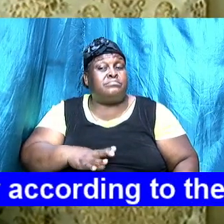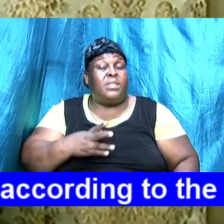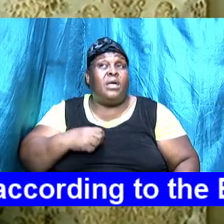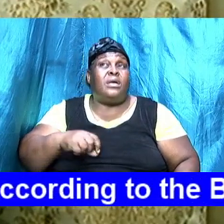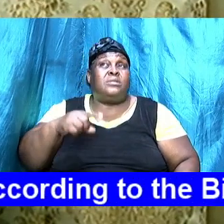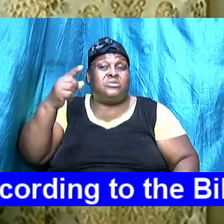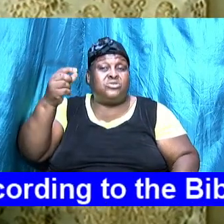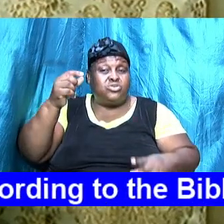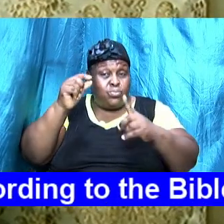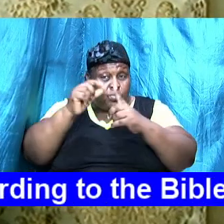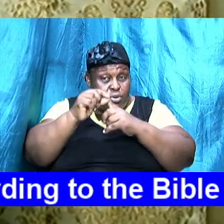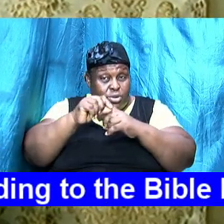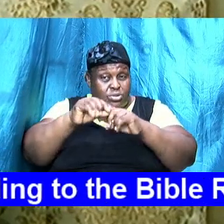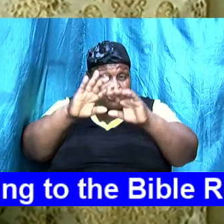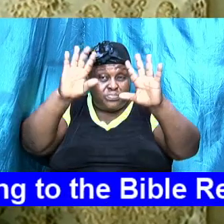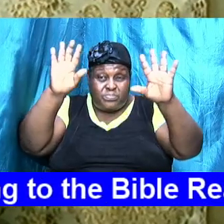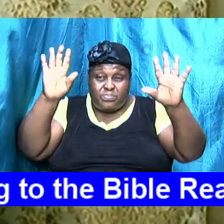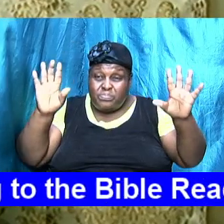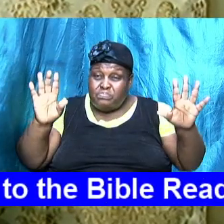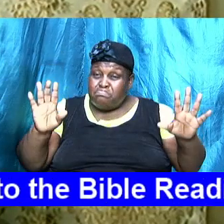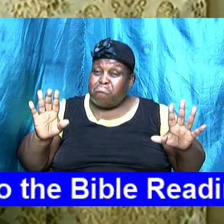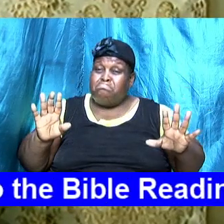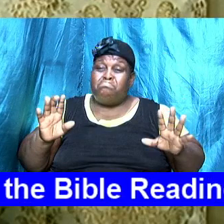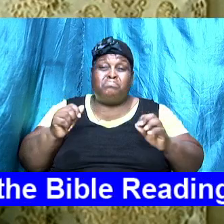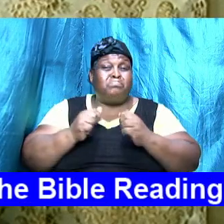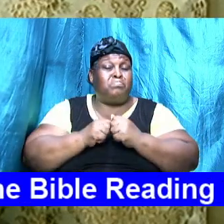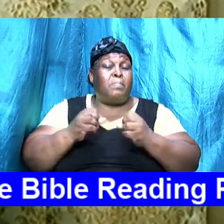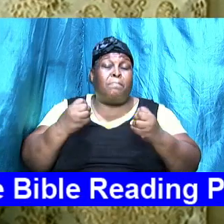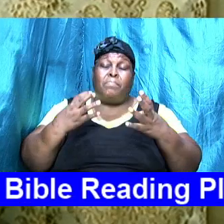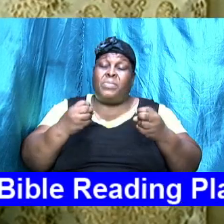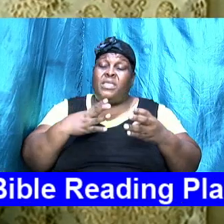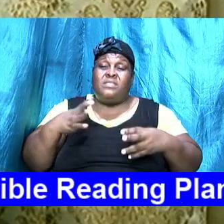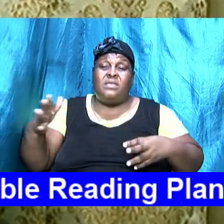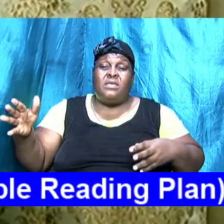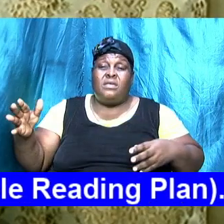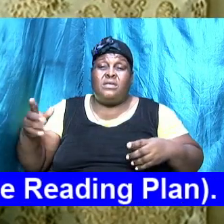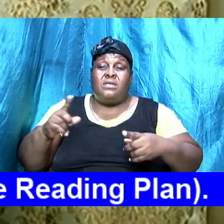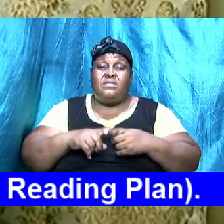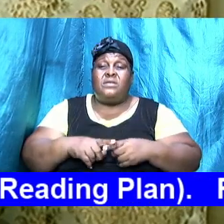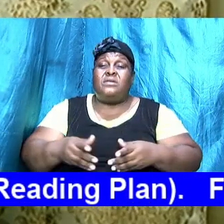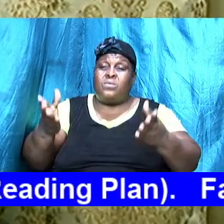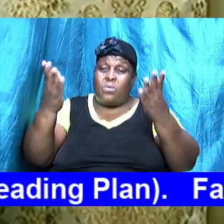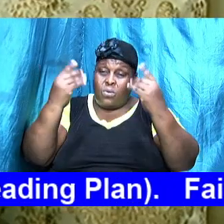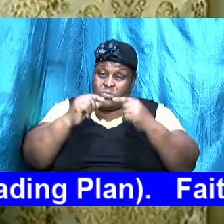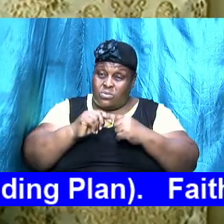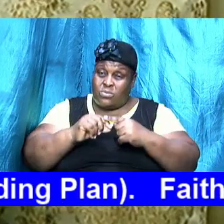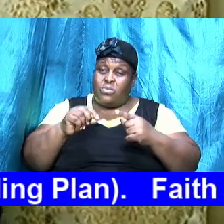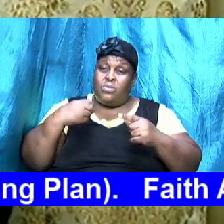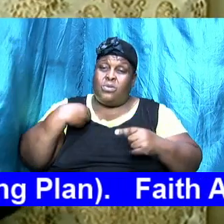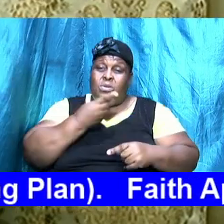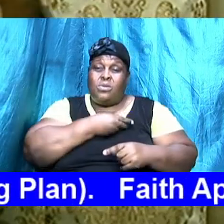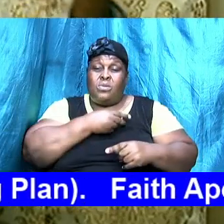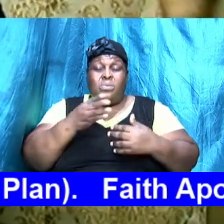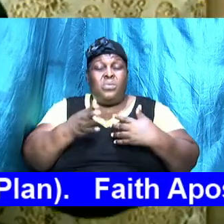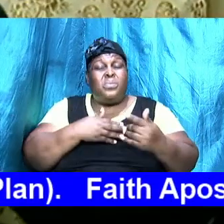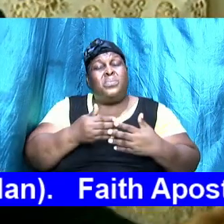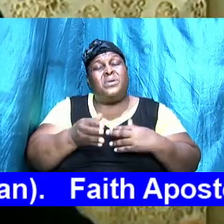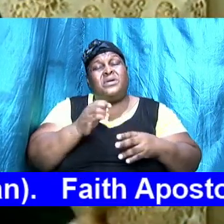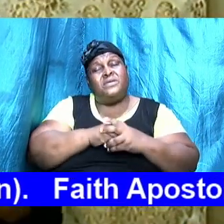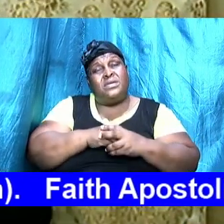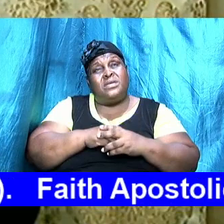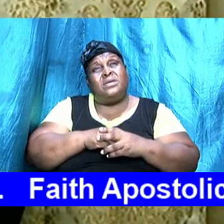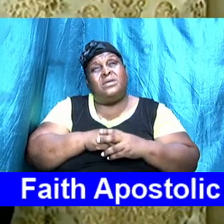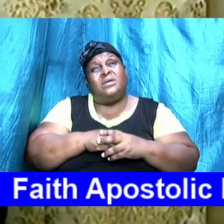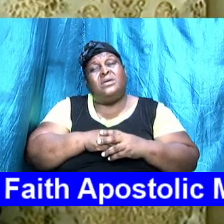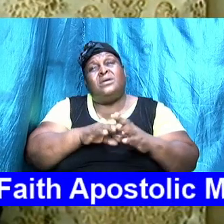is clear with a lot of the things that confronts us, whether in relationships or in other